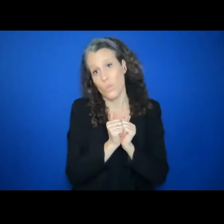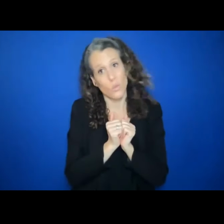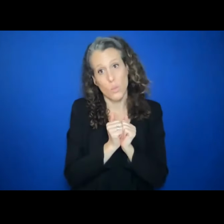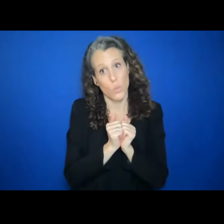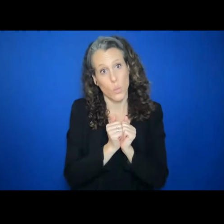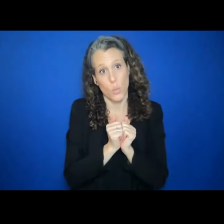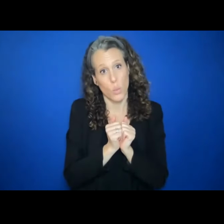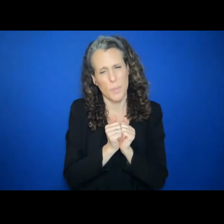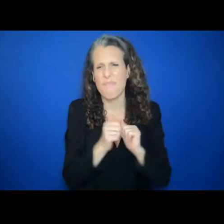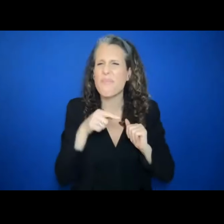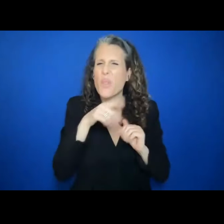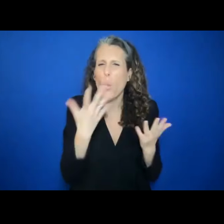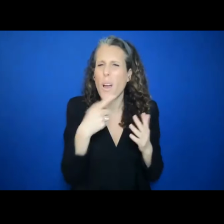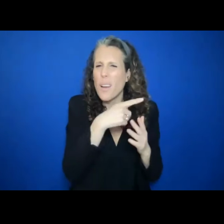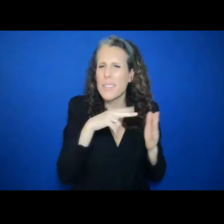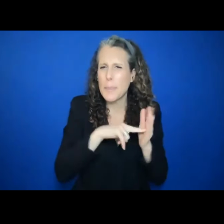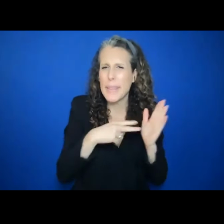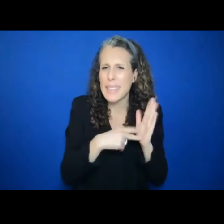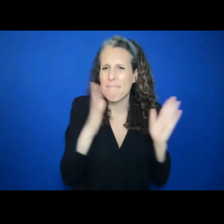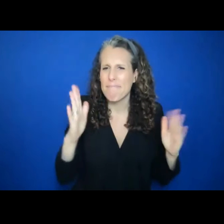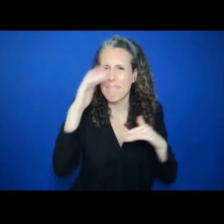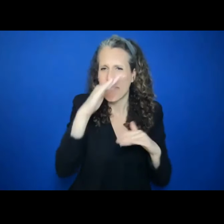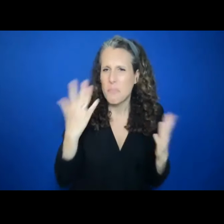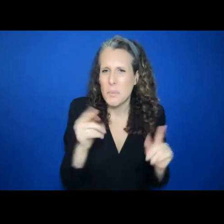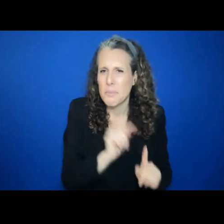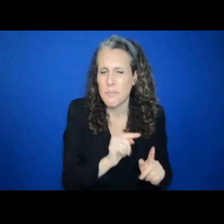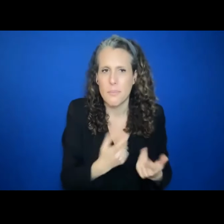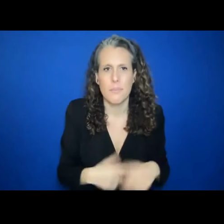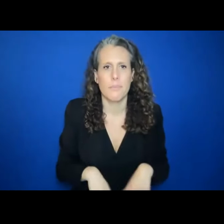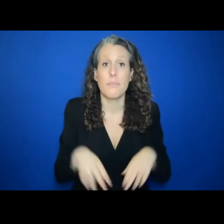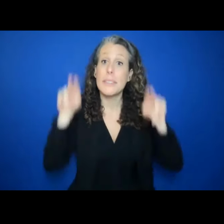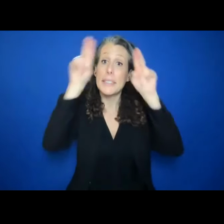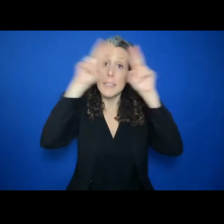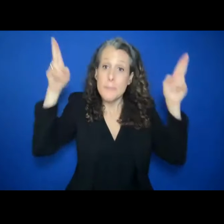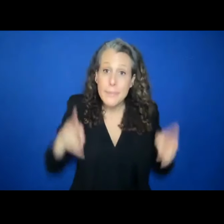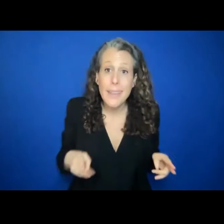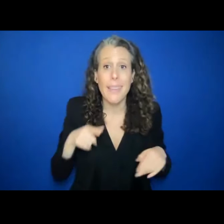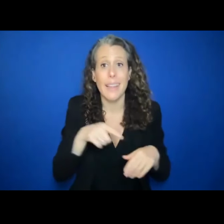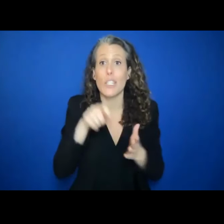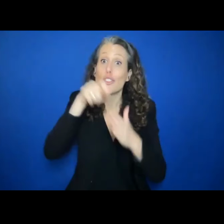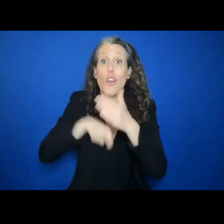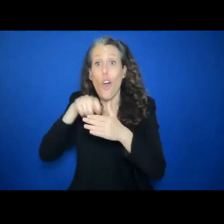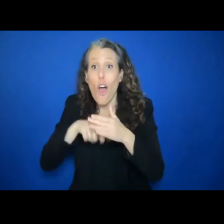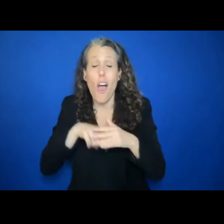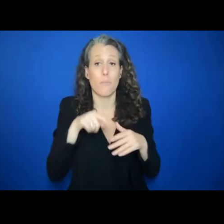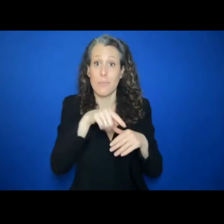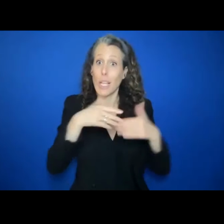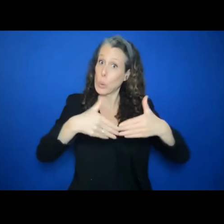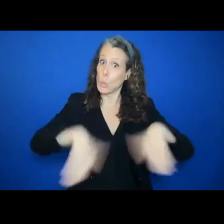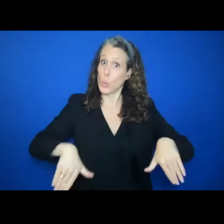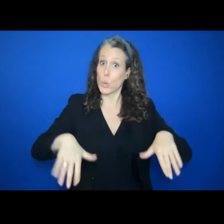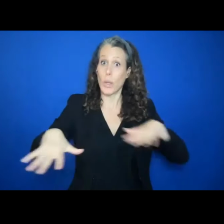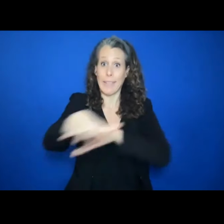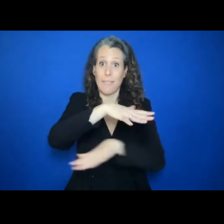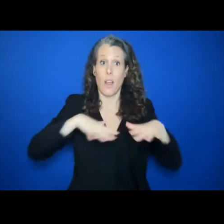What they mean by that is that built spaces like shops, buildings, whatever, are not neutral environments which we all